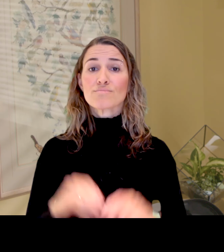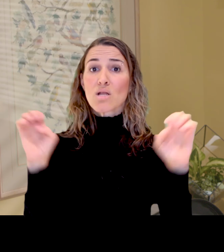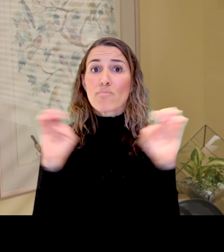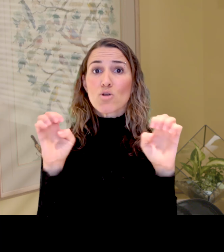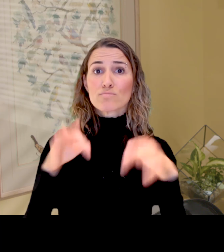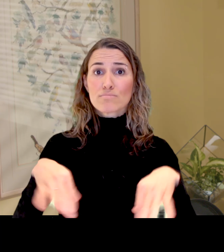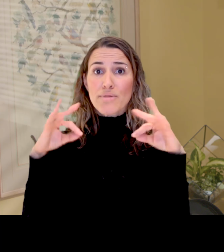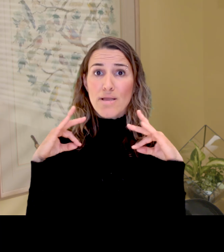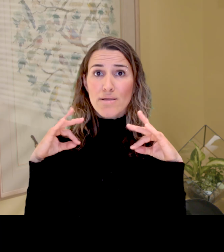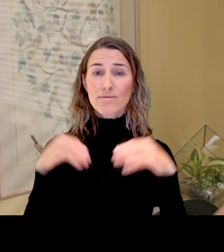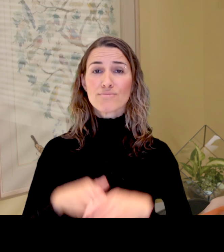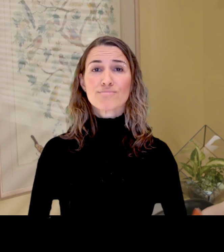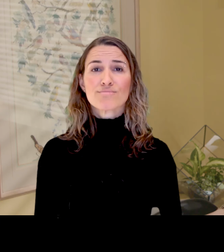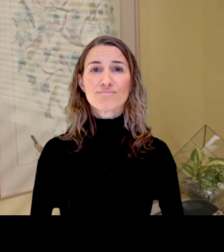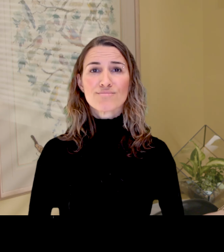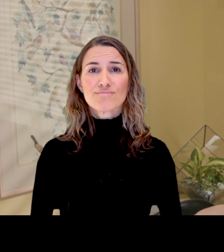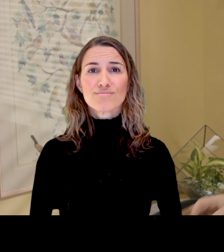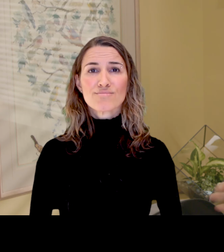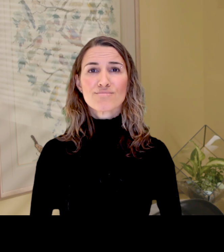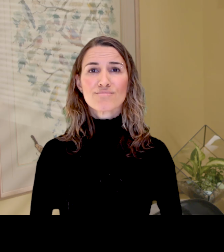an emergency blanket,